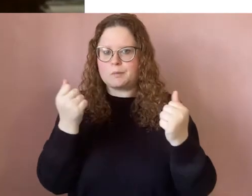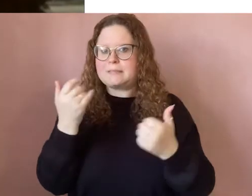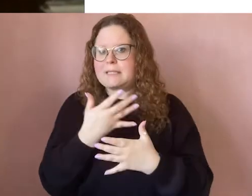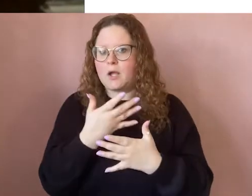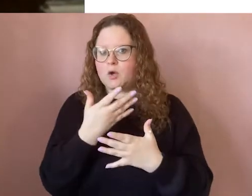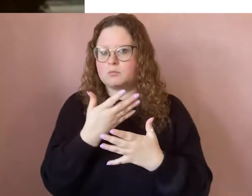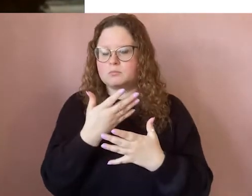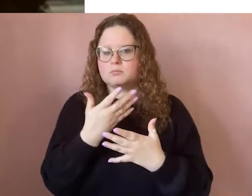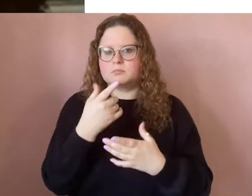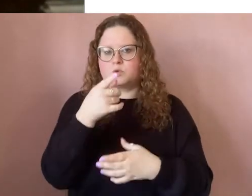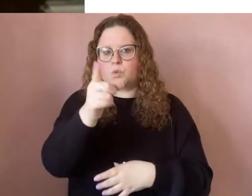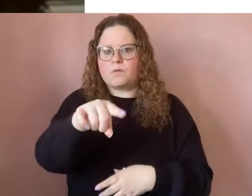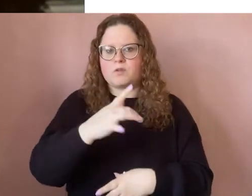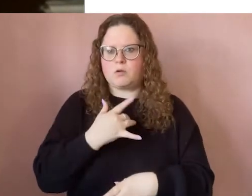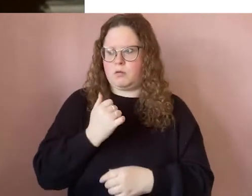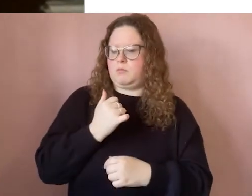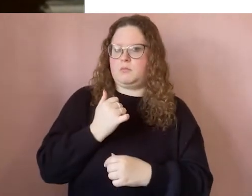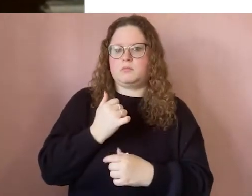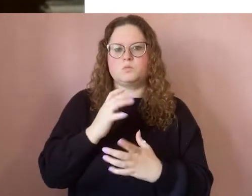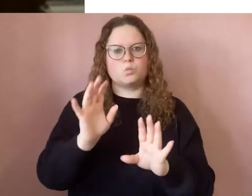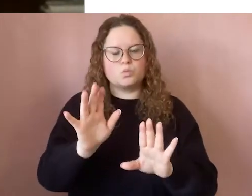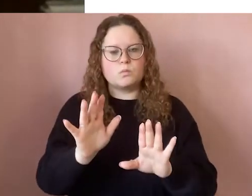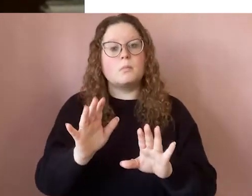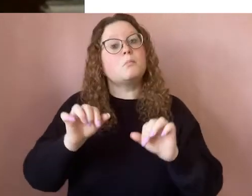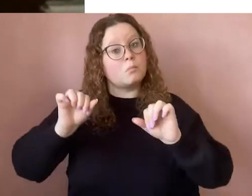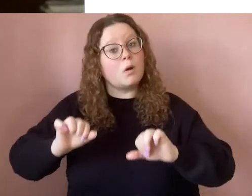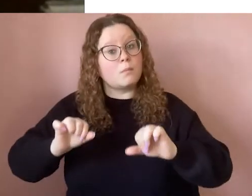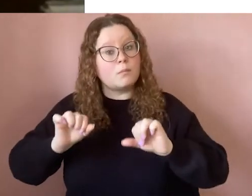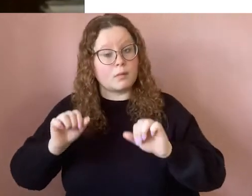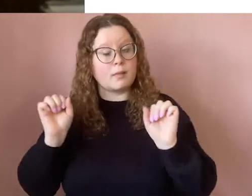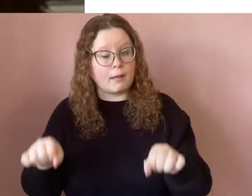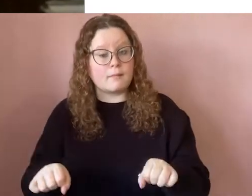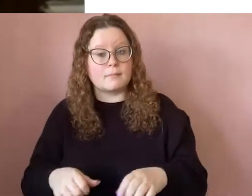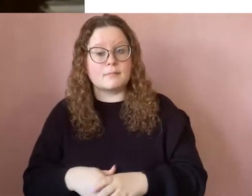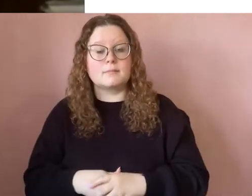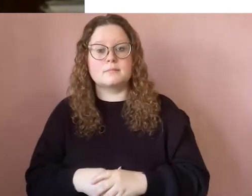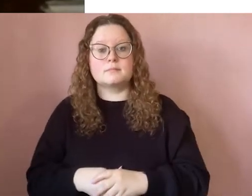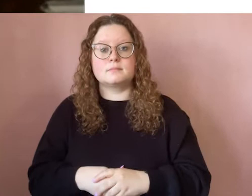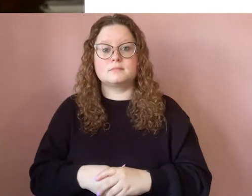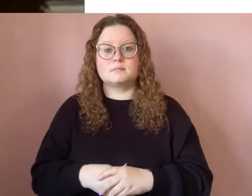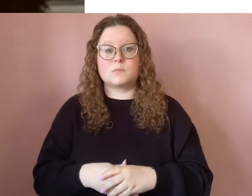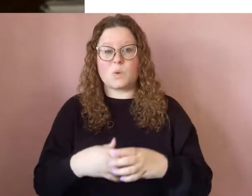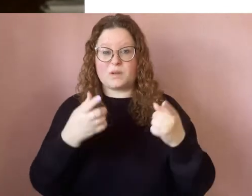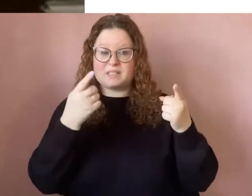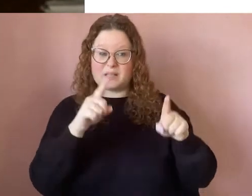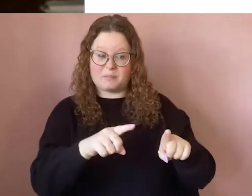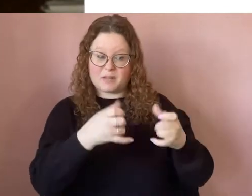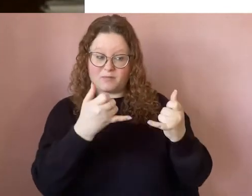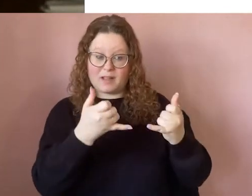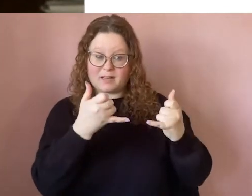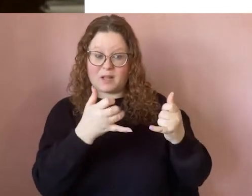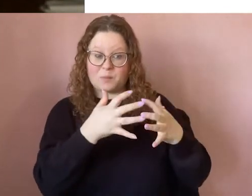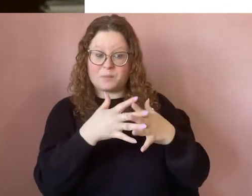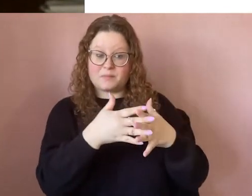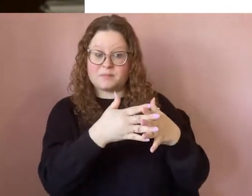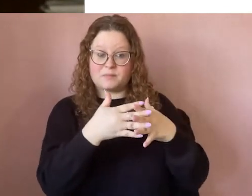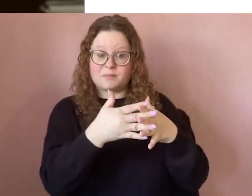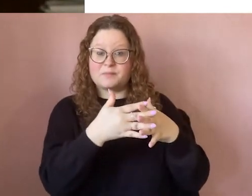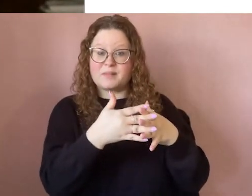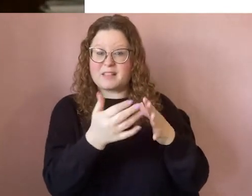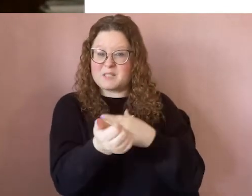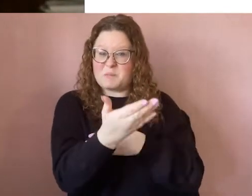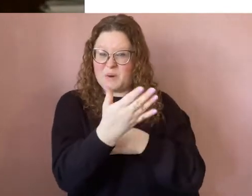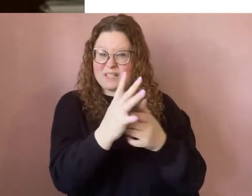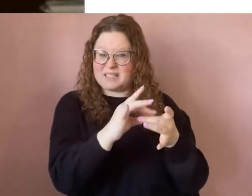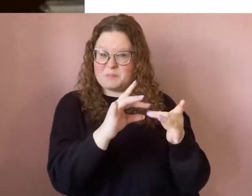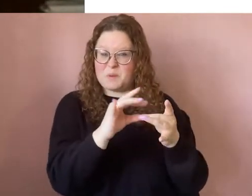it's possible. And with what's going on in the United States and the statement made at the outset of this program this